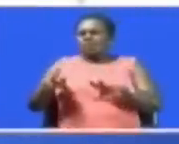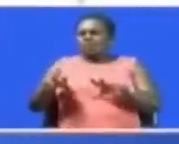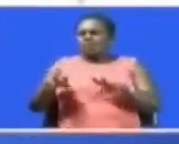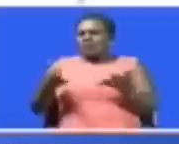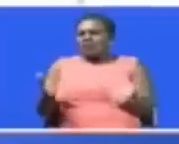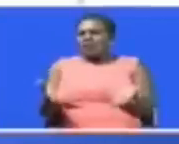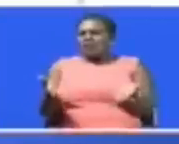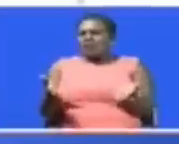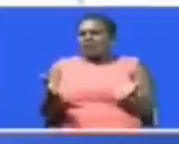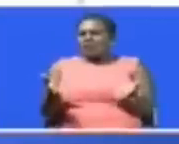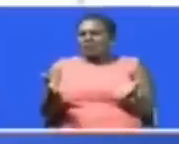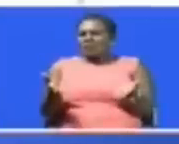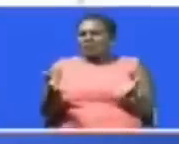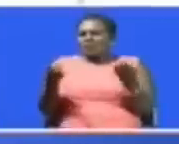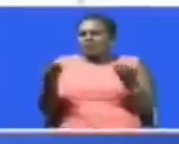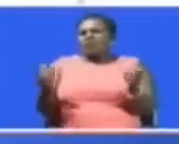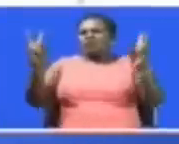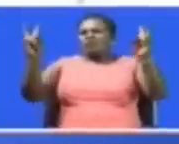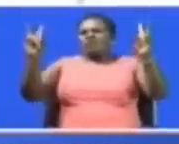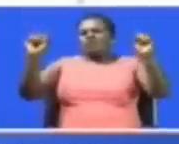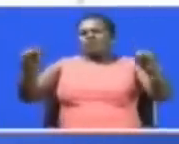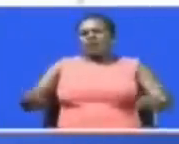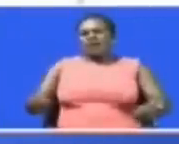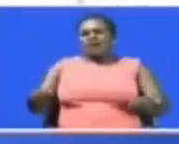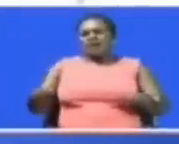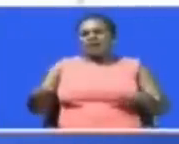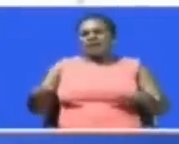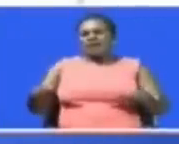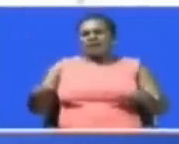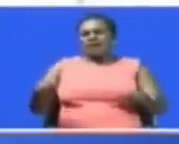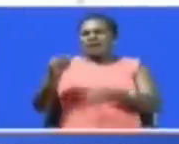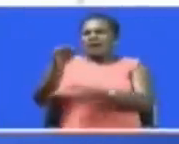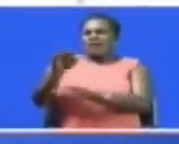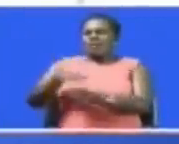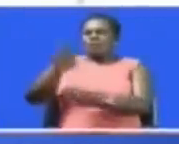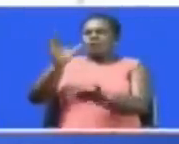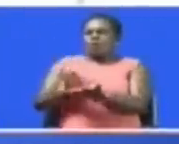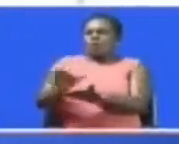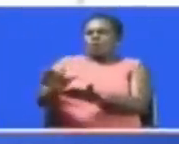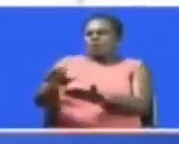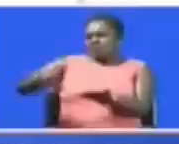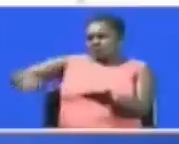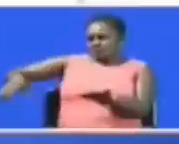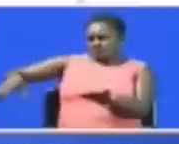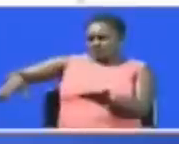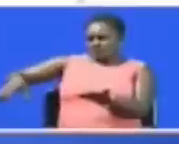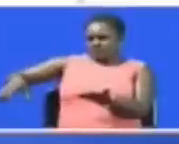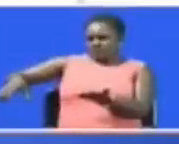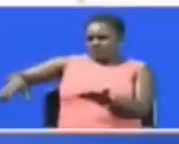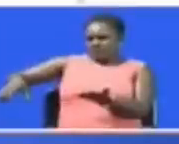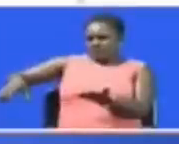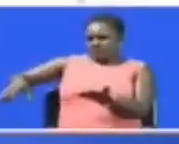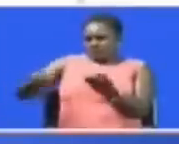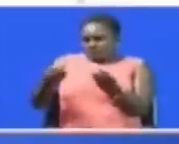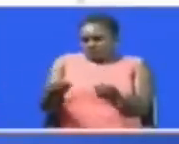we understand it now would have addressed that issue. And in fact, we've been calling for more funds to go to the counties. Whether